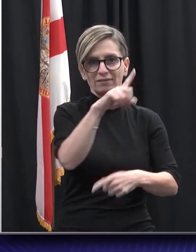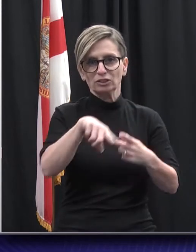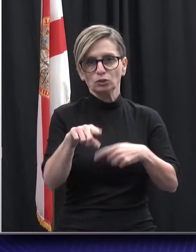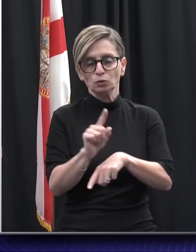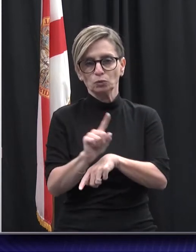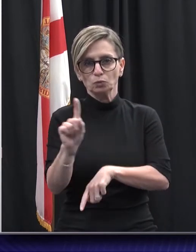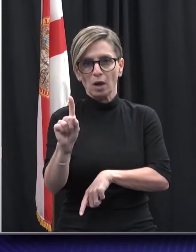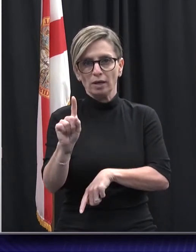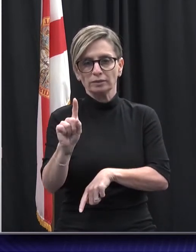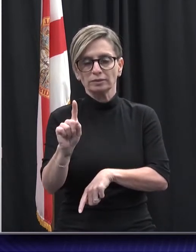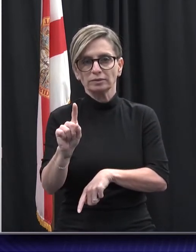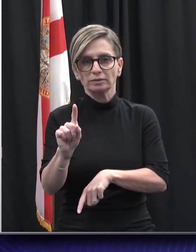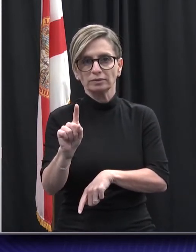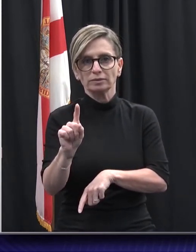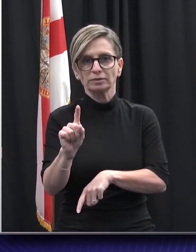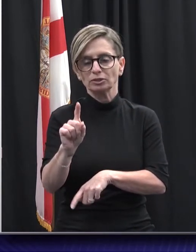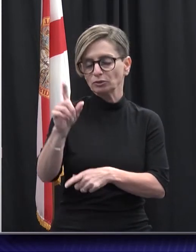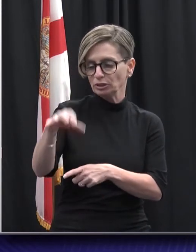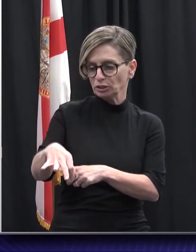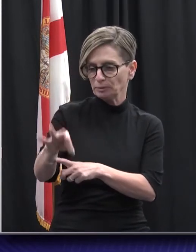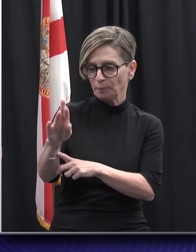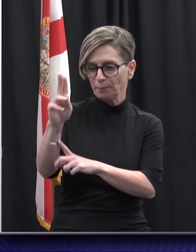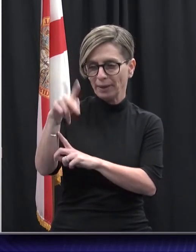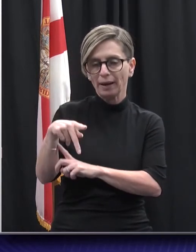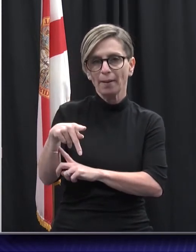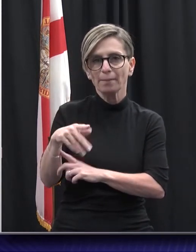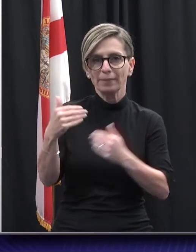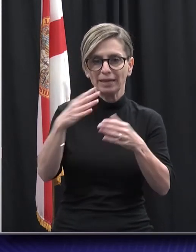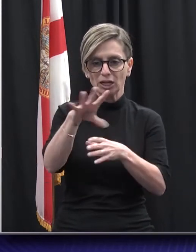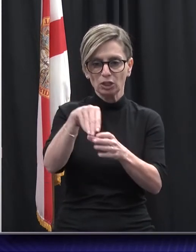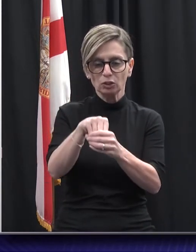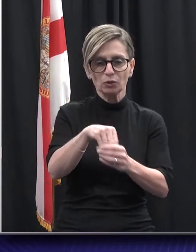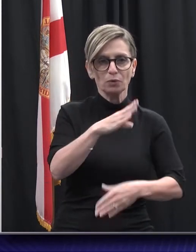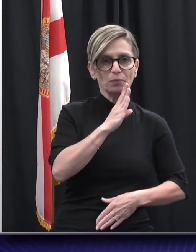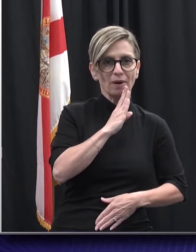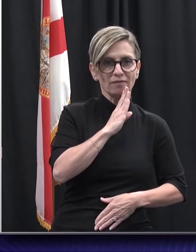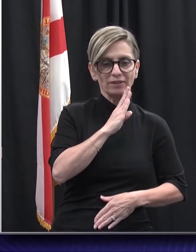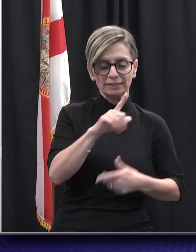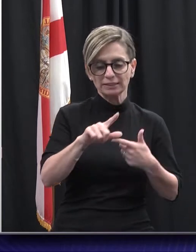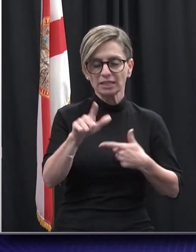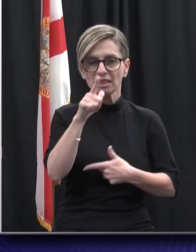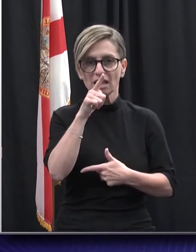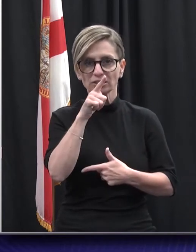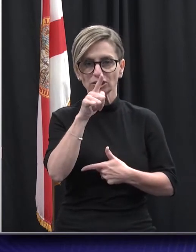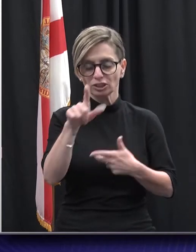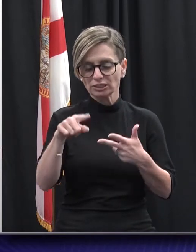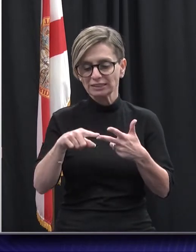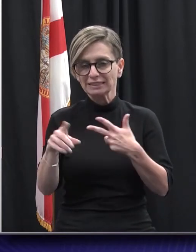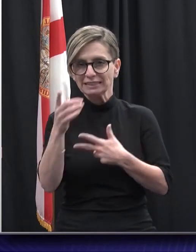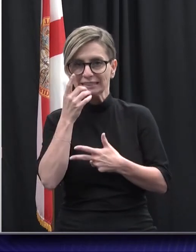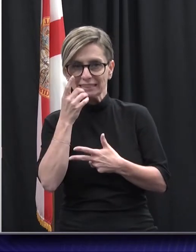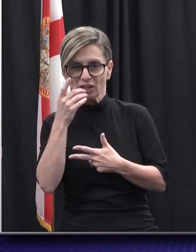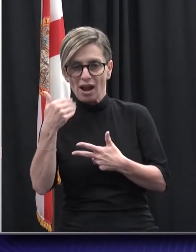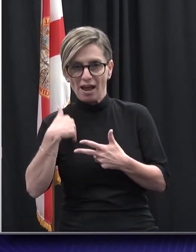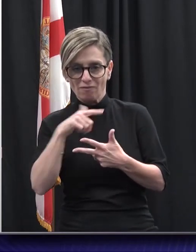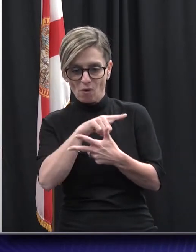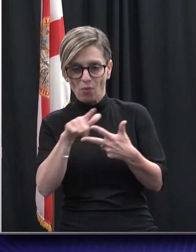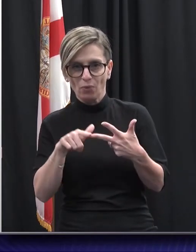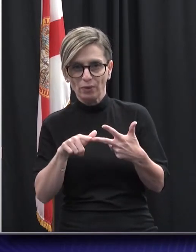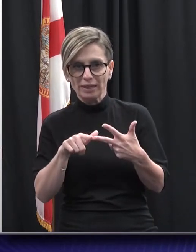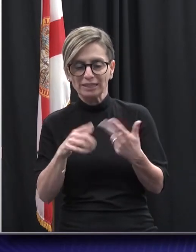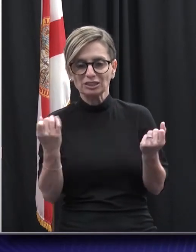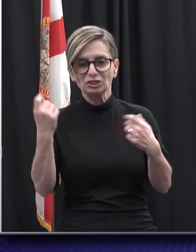are grab-and-go style packages that include a breakfast, a lunch, and a dinner. And to date, we have served